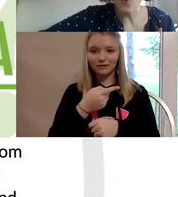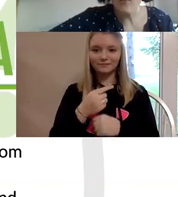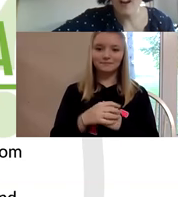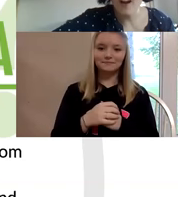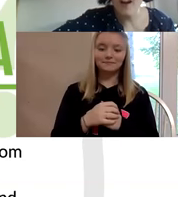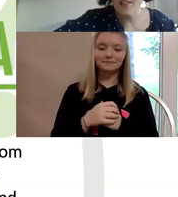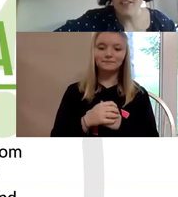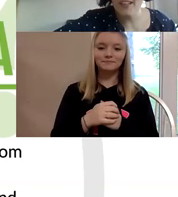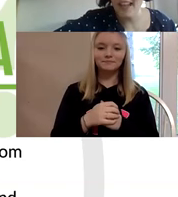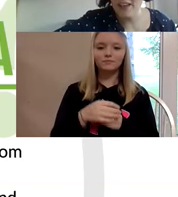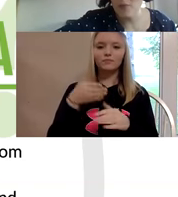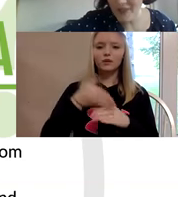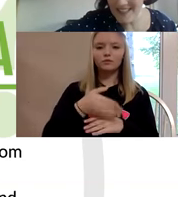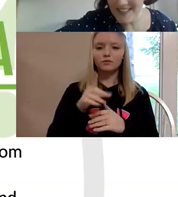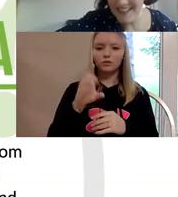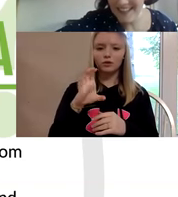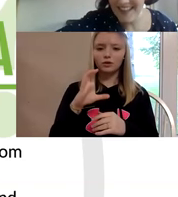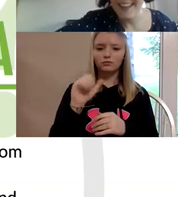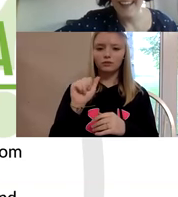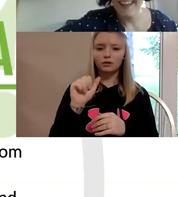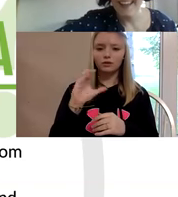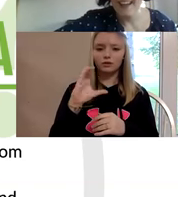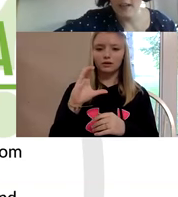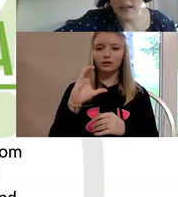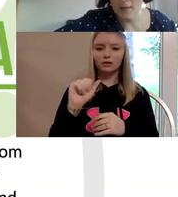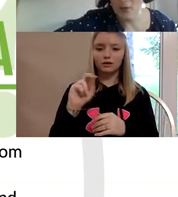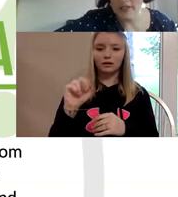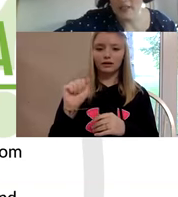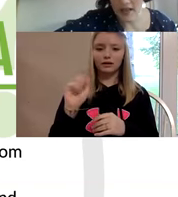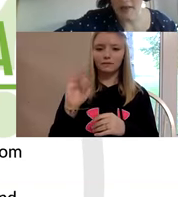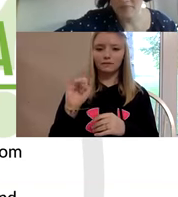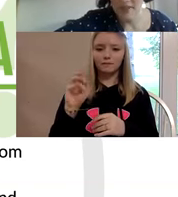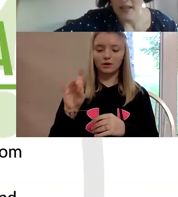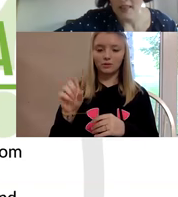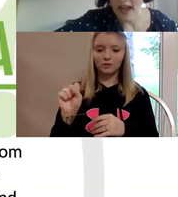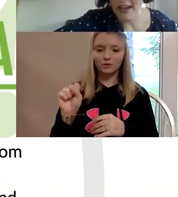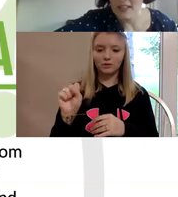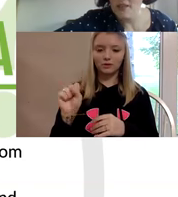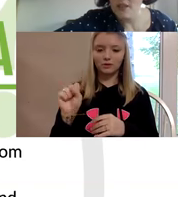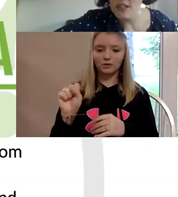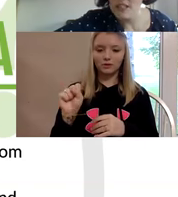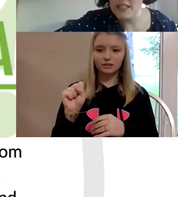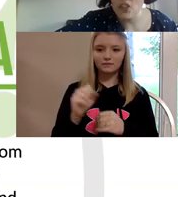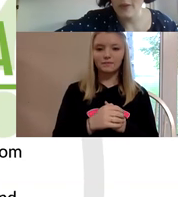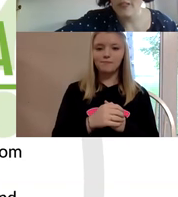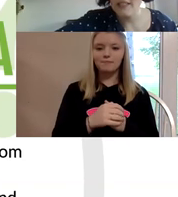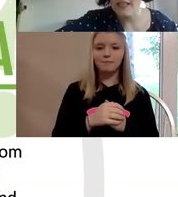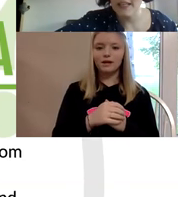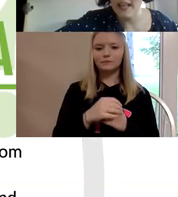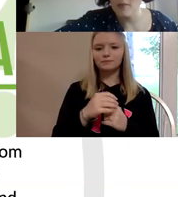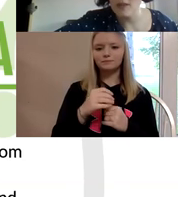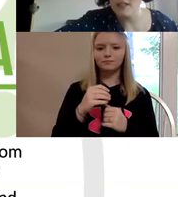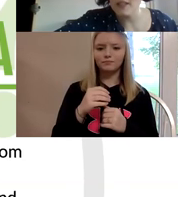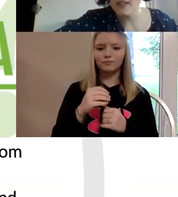There's over 100 cannabinoids, or cannabinoids, yeah, the active constituents